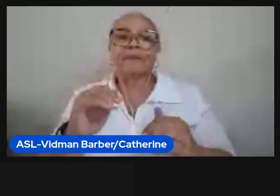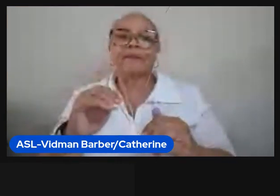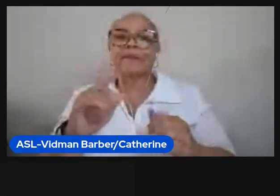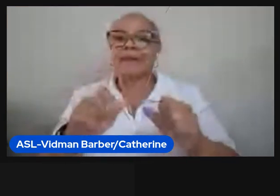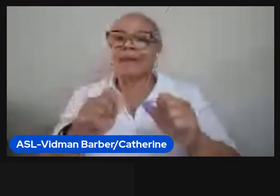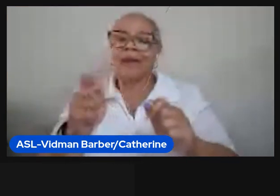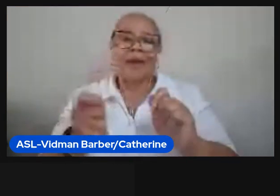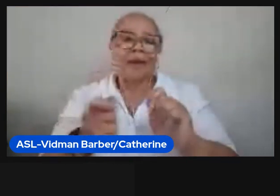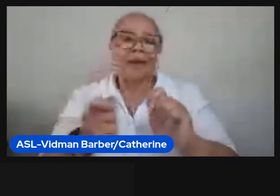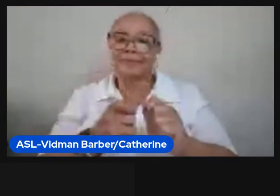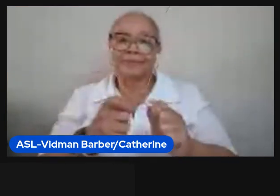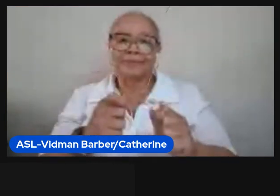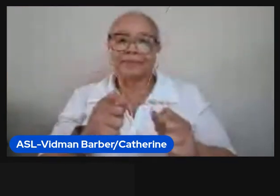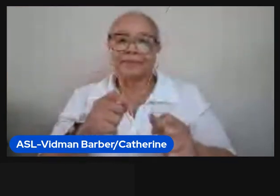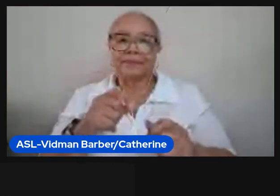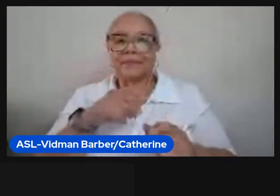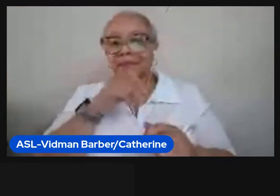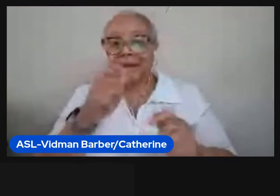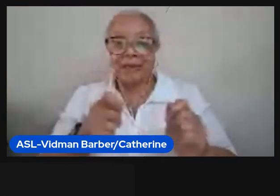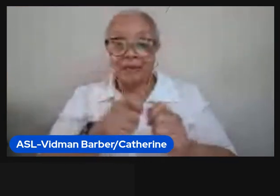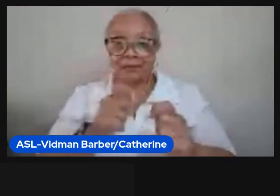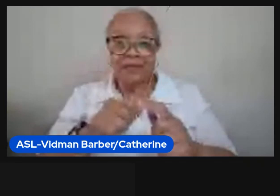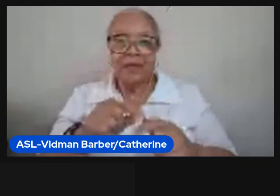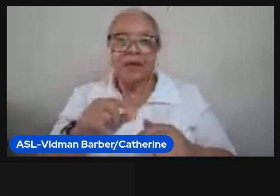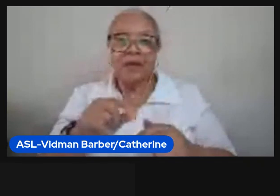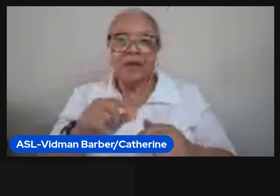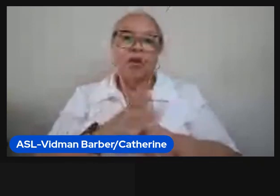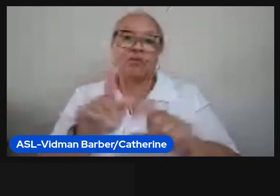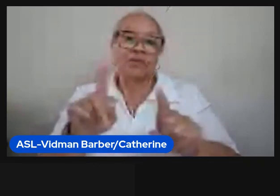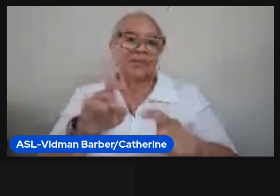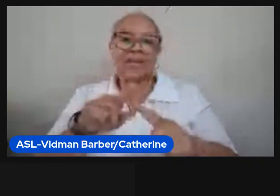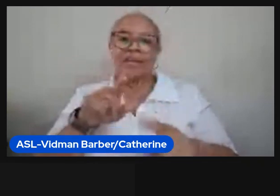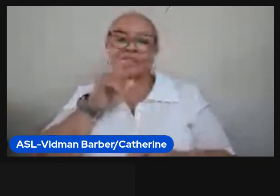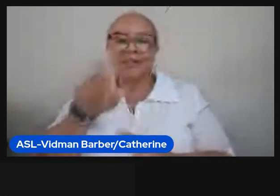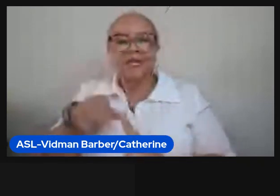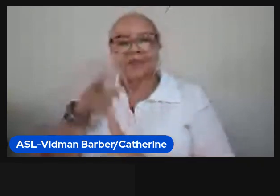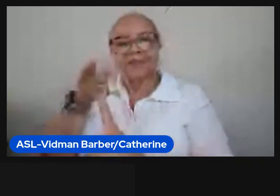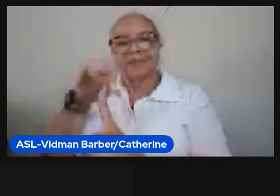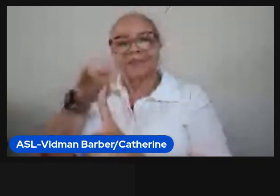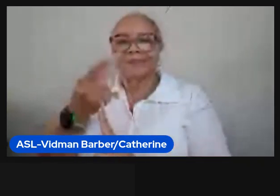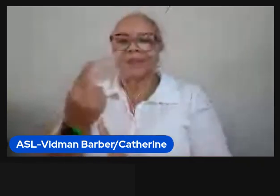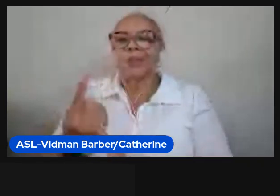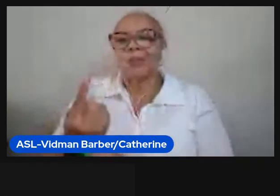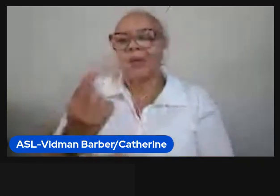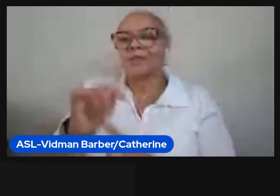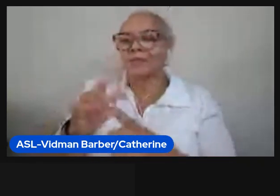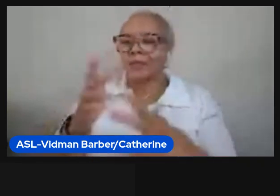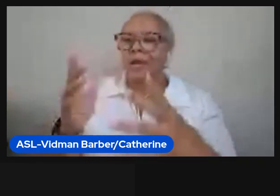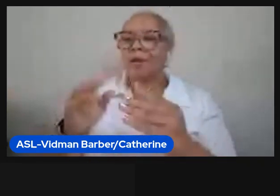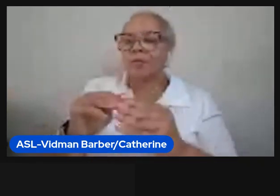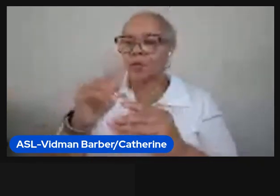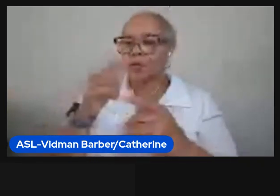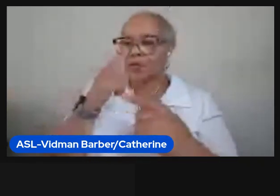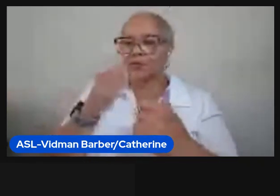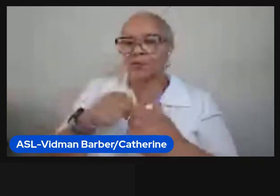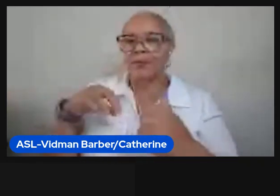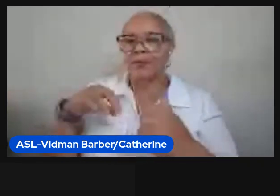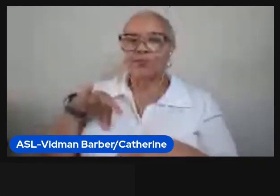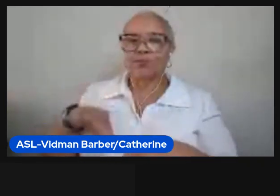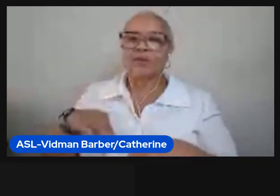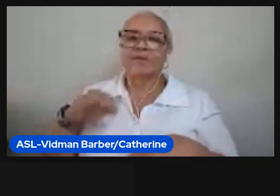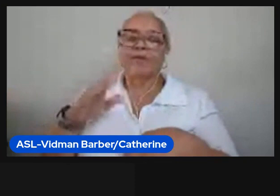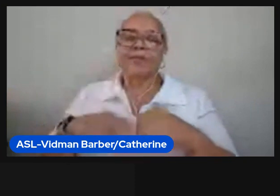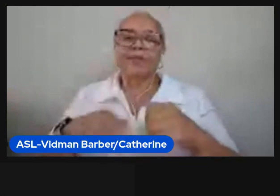no, I mean, not just them, so I shouldn't just single them out. There was a lot more interest in profit than there was interest